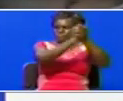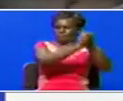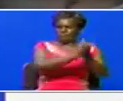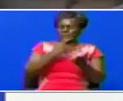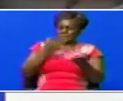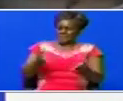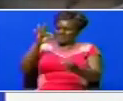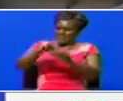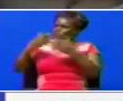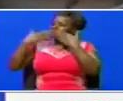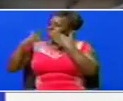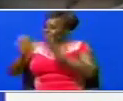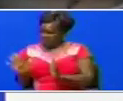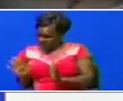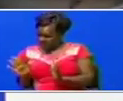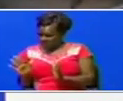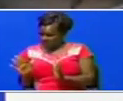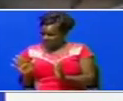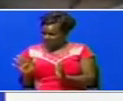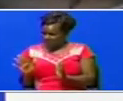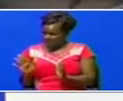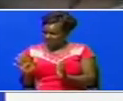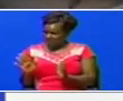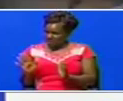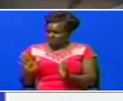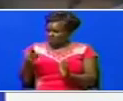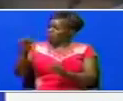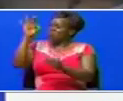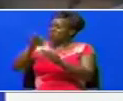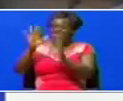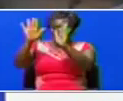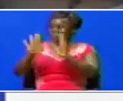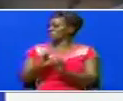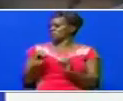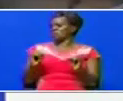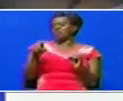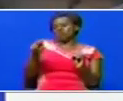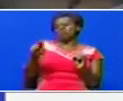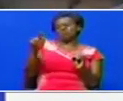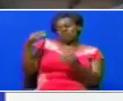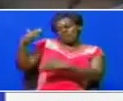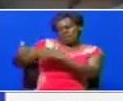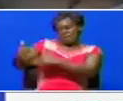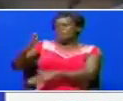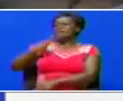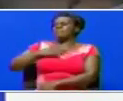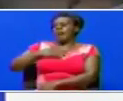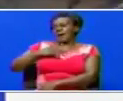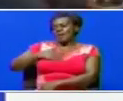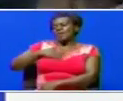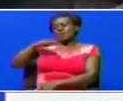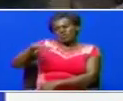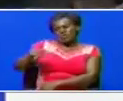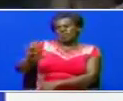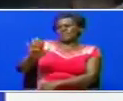this election is over. Regardless of whom you voted for, you are still my neighbor. You